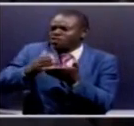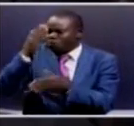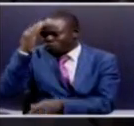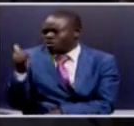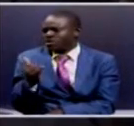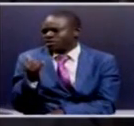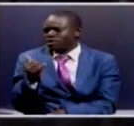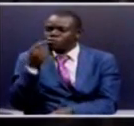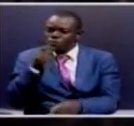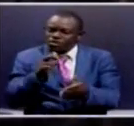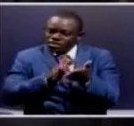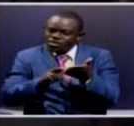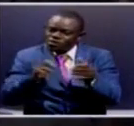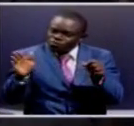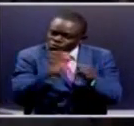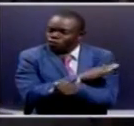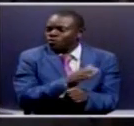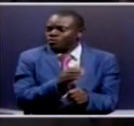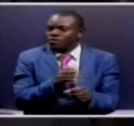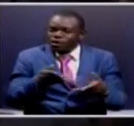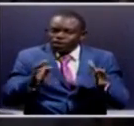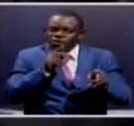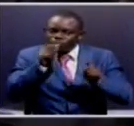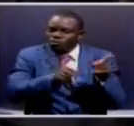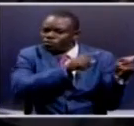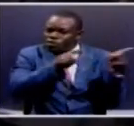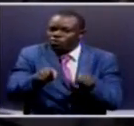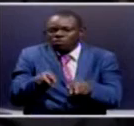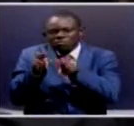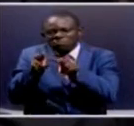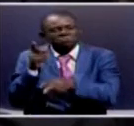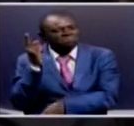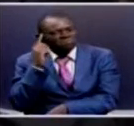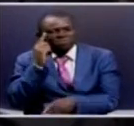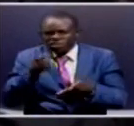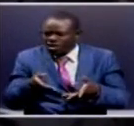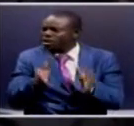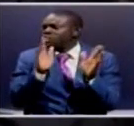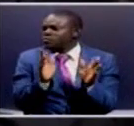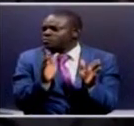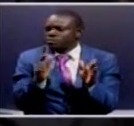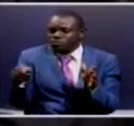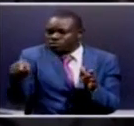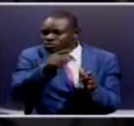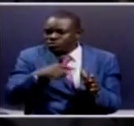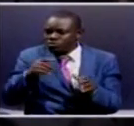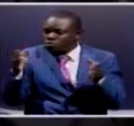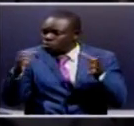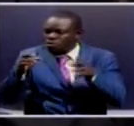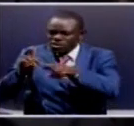stop. Read the section. It says they shall be in public, but if the forum so